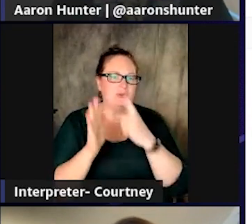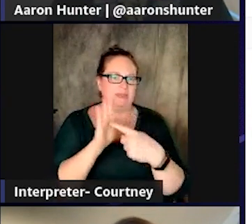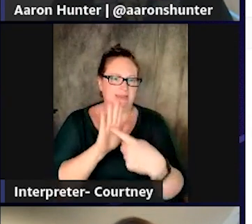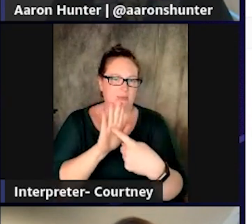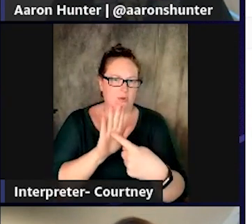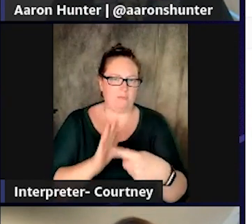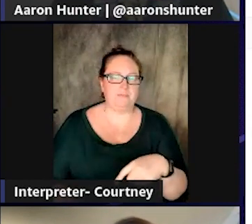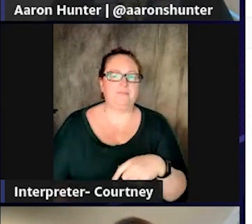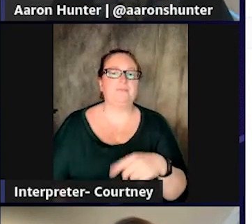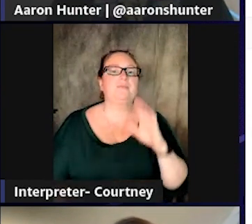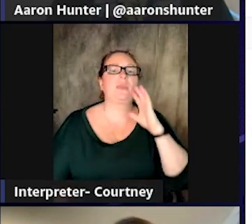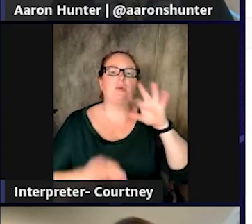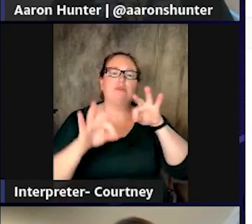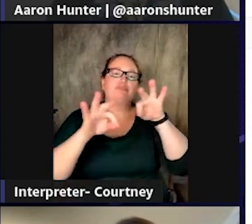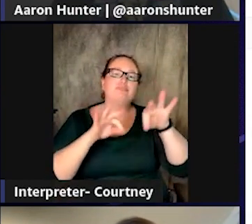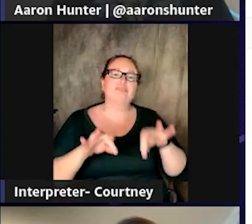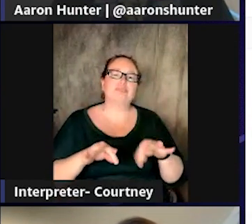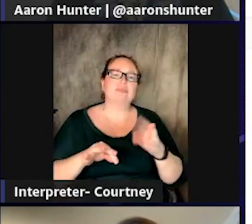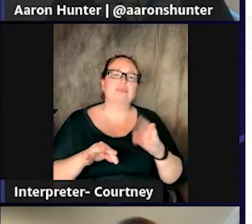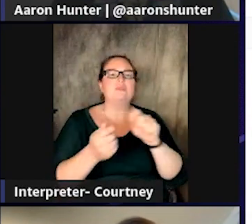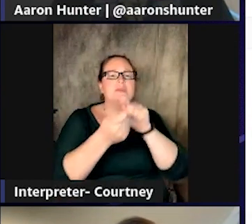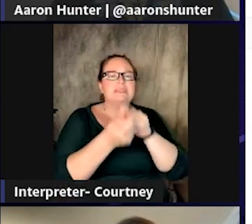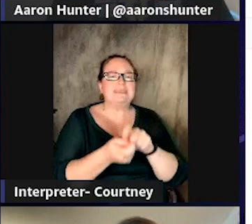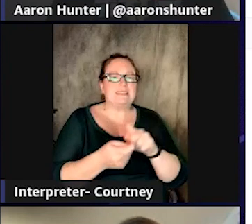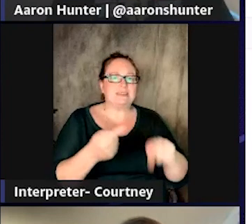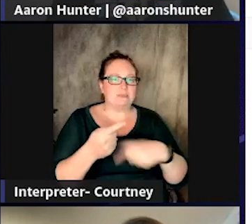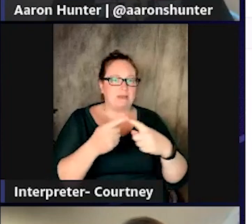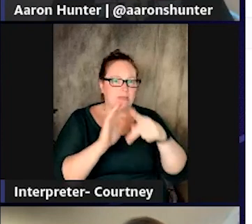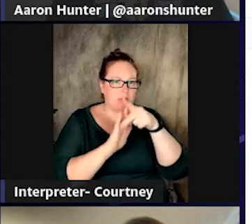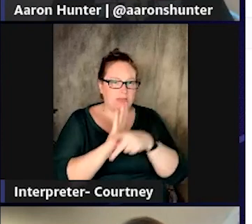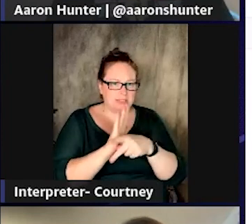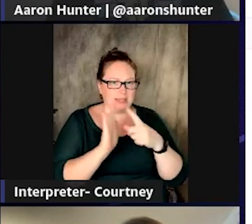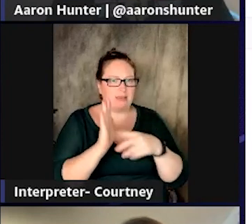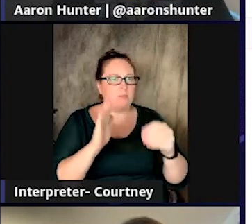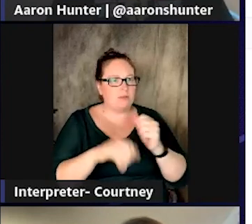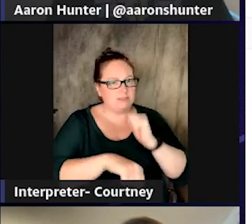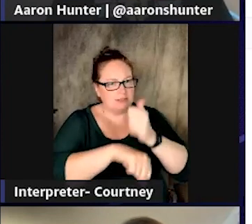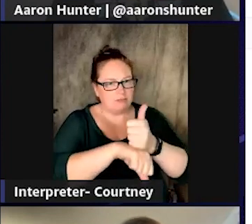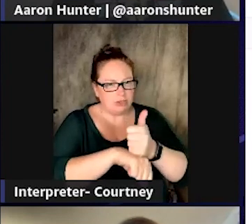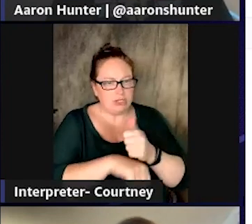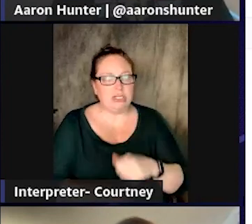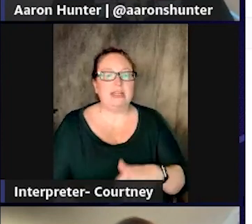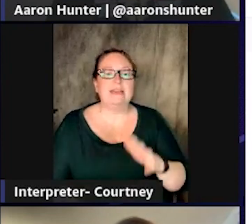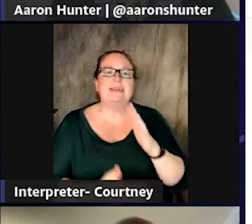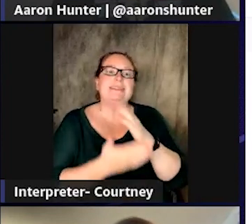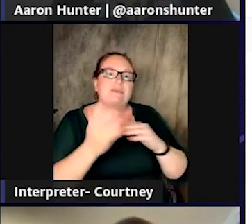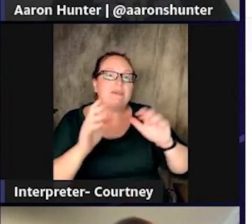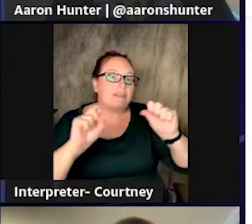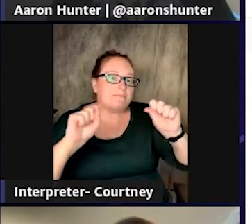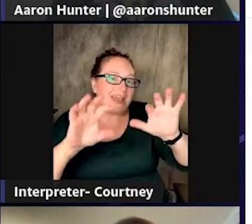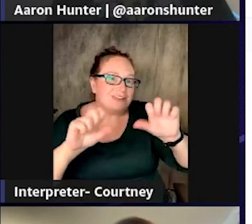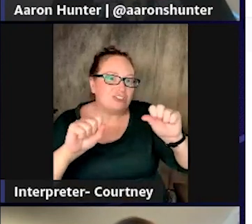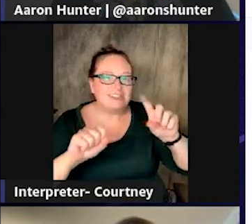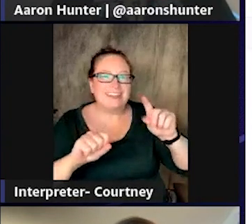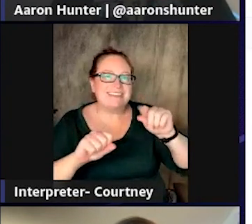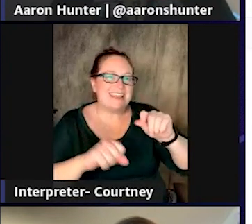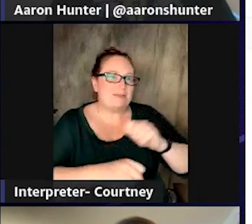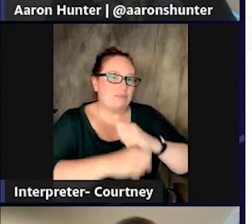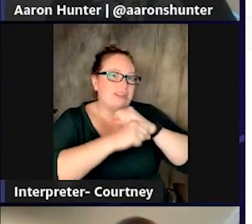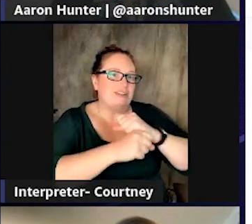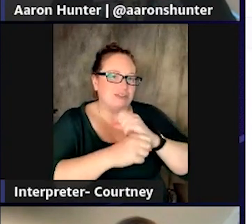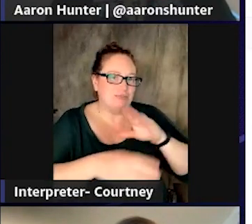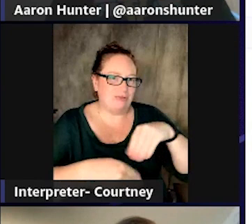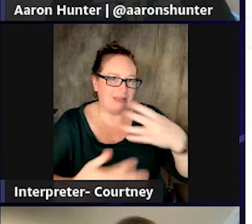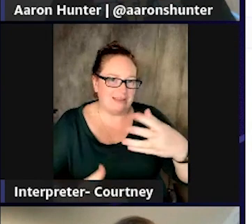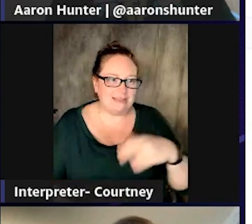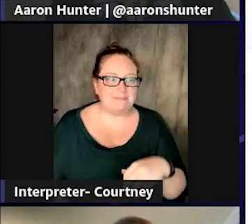And I'll walk you through some details of this policy and what's configured, and then some of the magic that data protection provides.